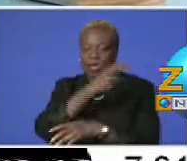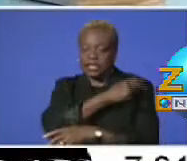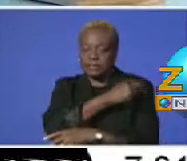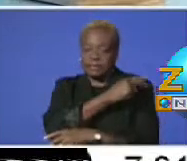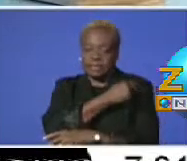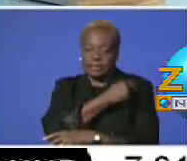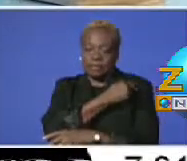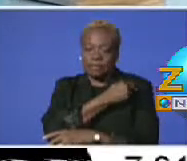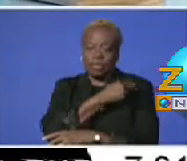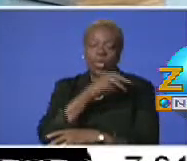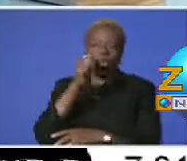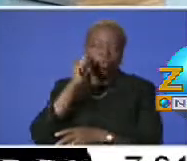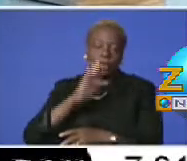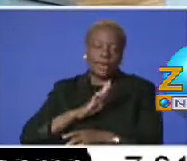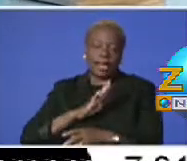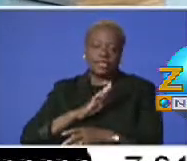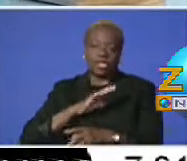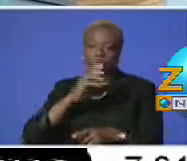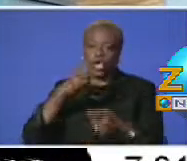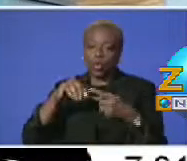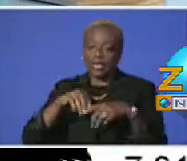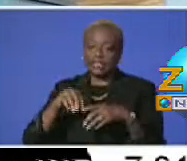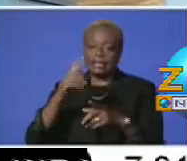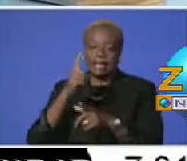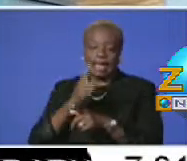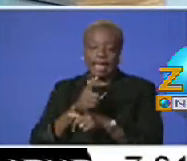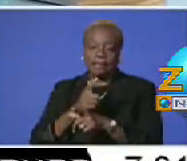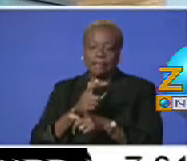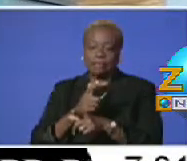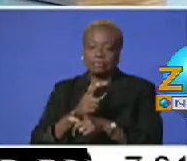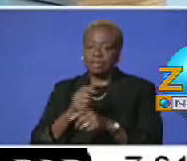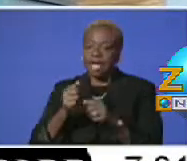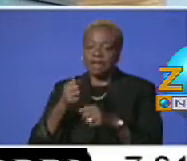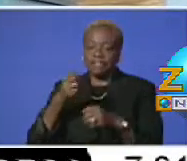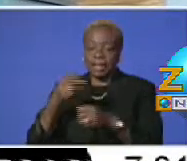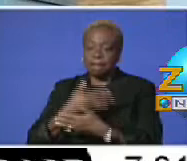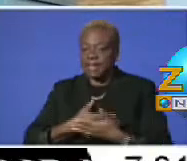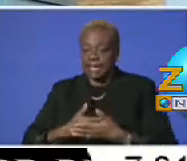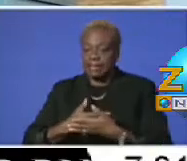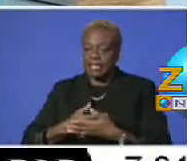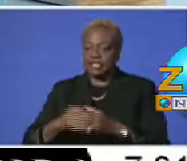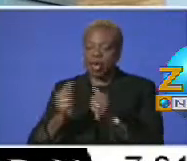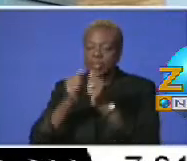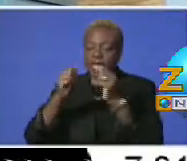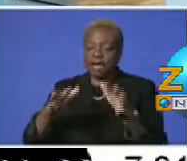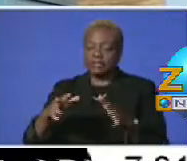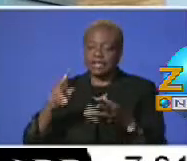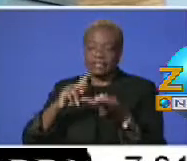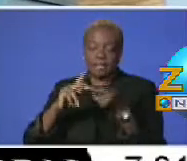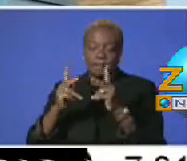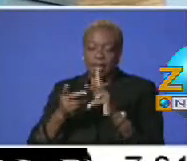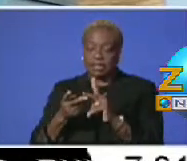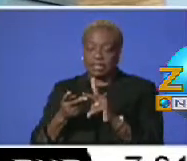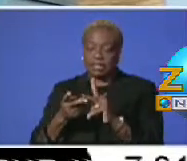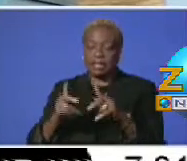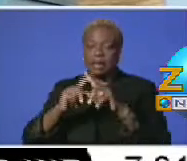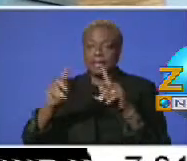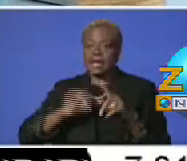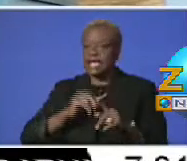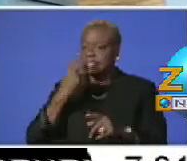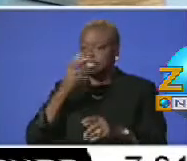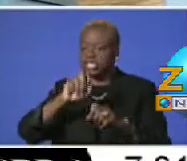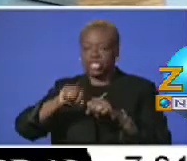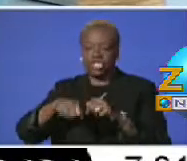labor without partners, and that has been a big adjustment. But I saw so much strength. Bahamian